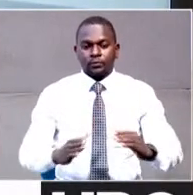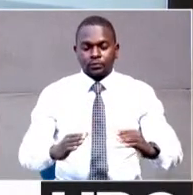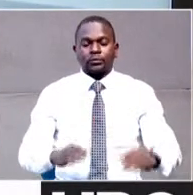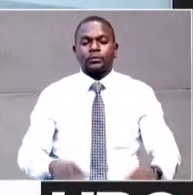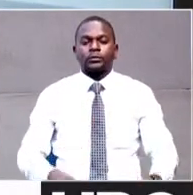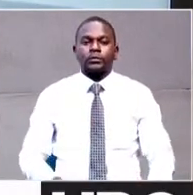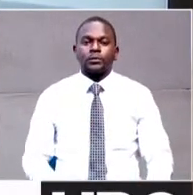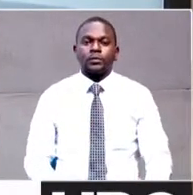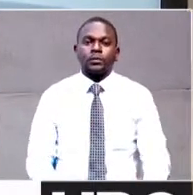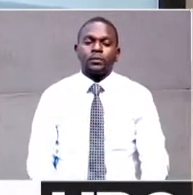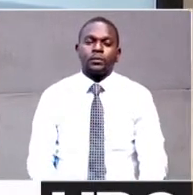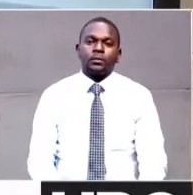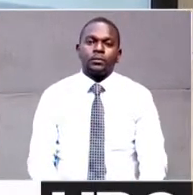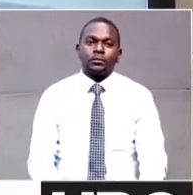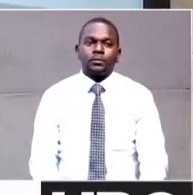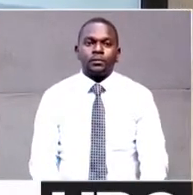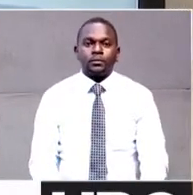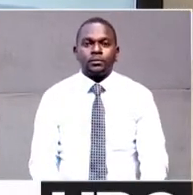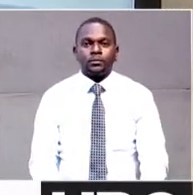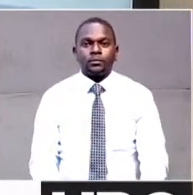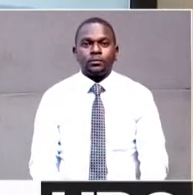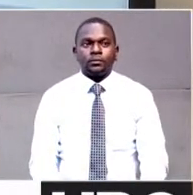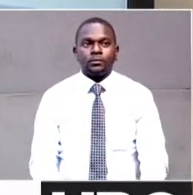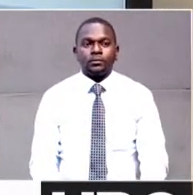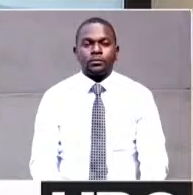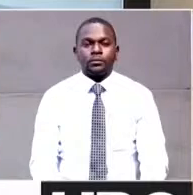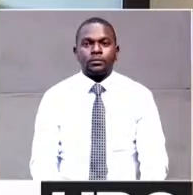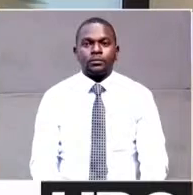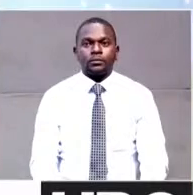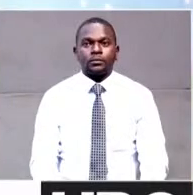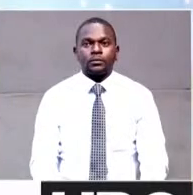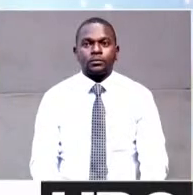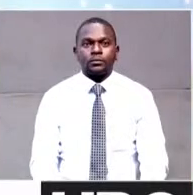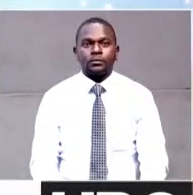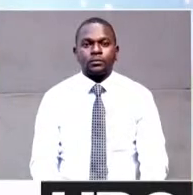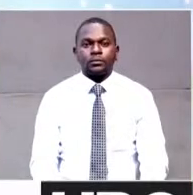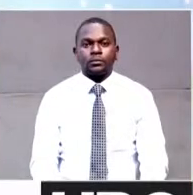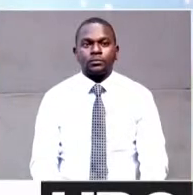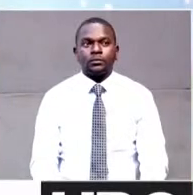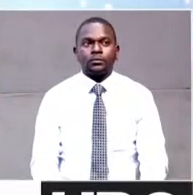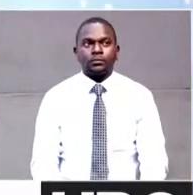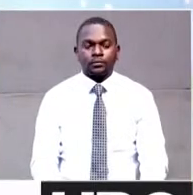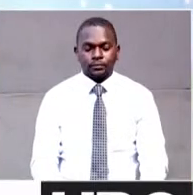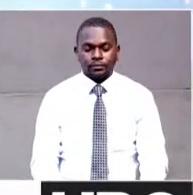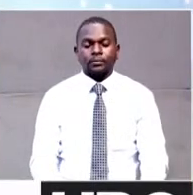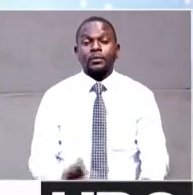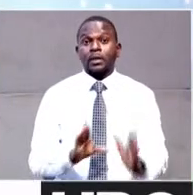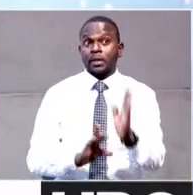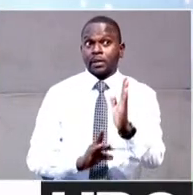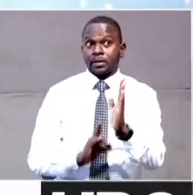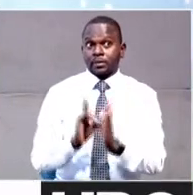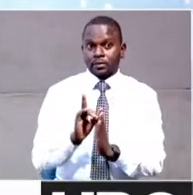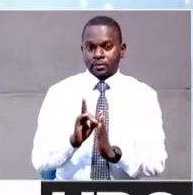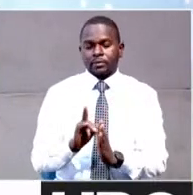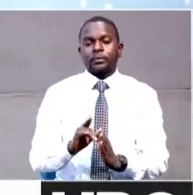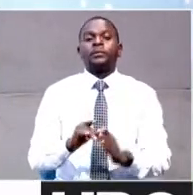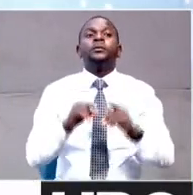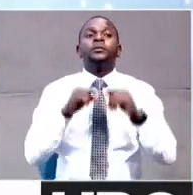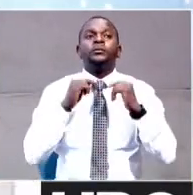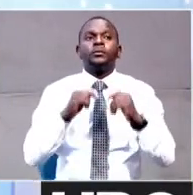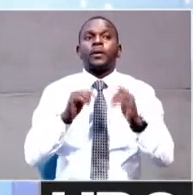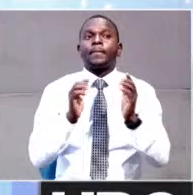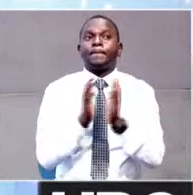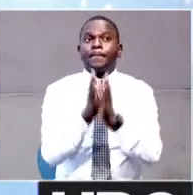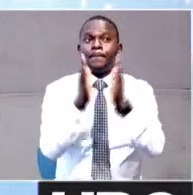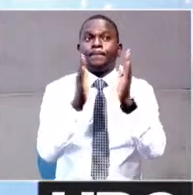Namamonde, Nantongo Rebe. In another development, a city pastor, Aloysius